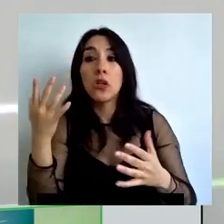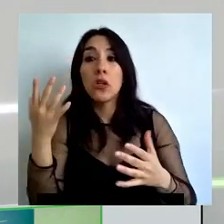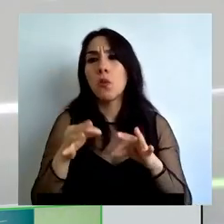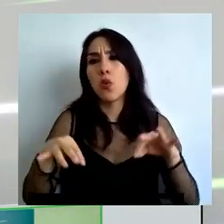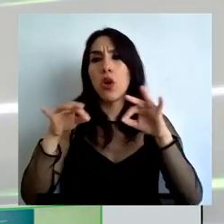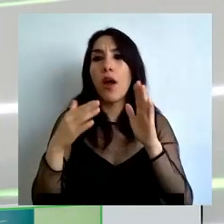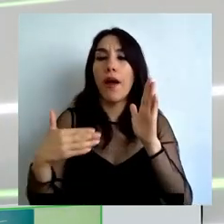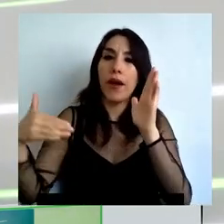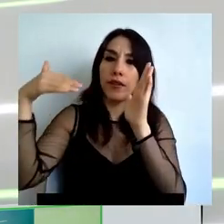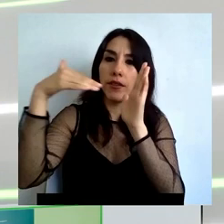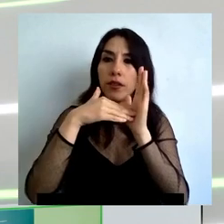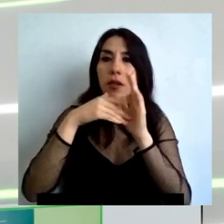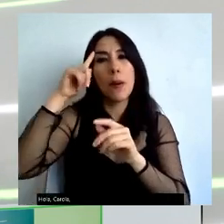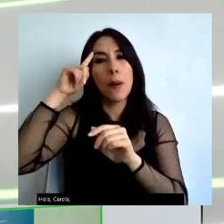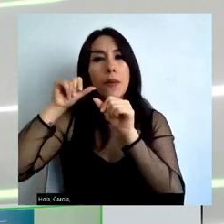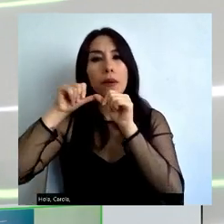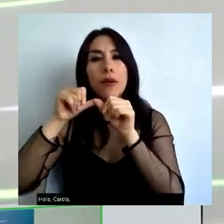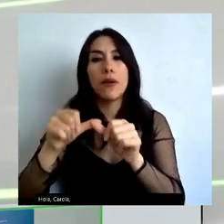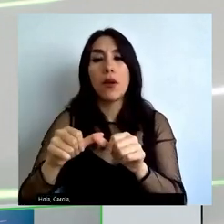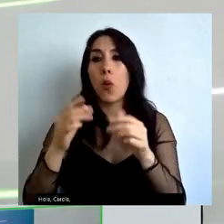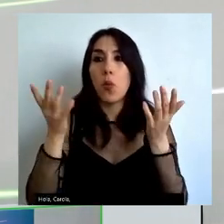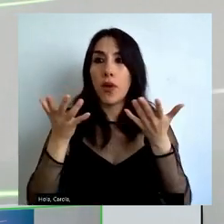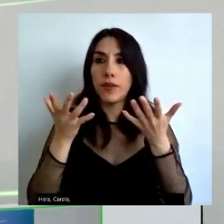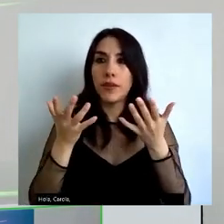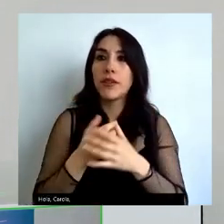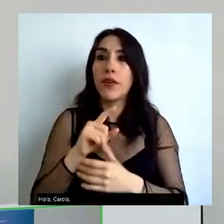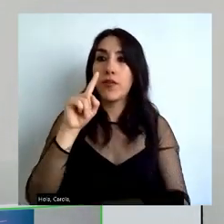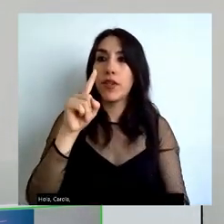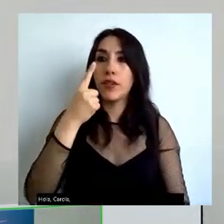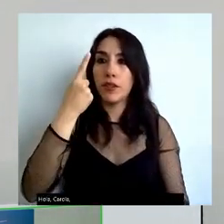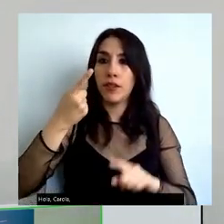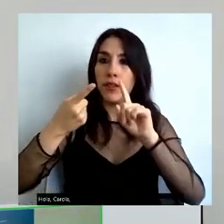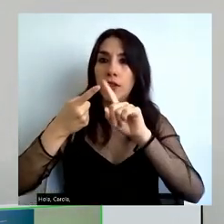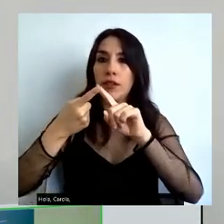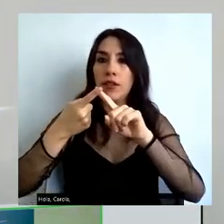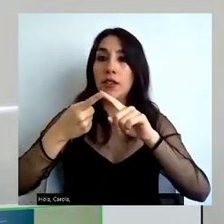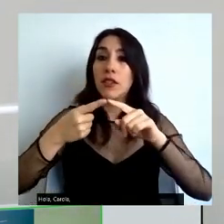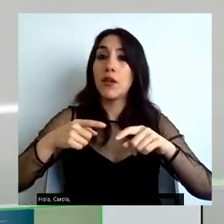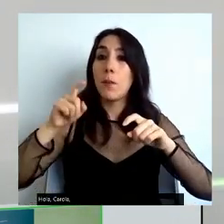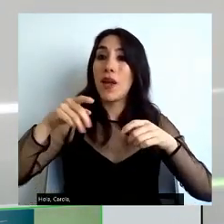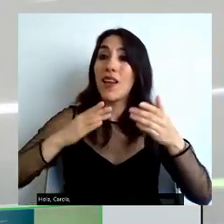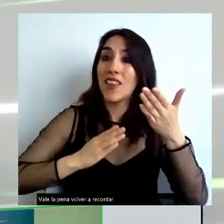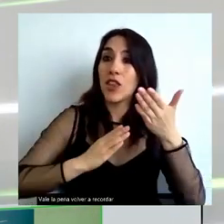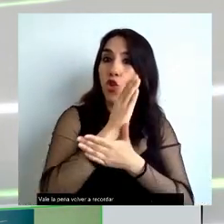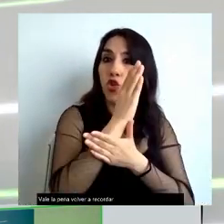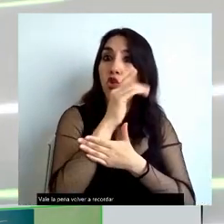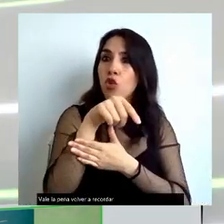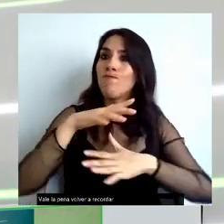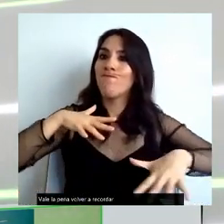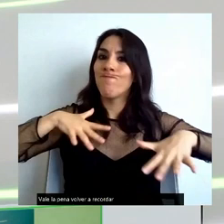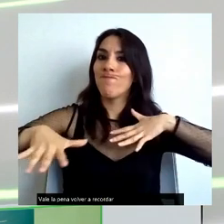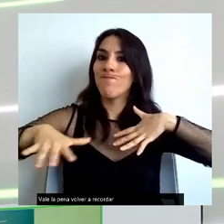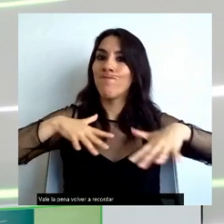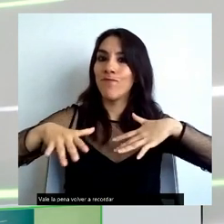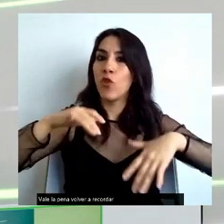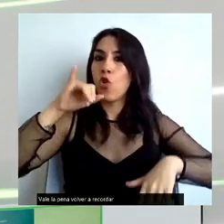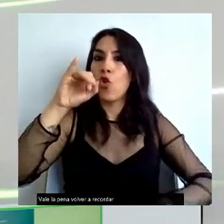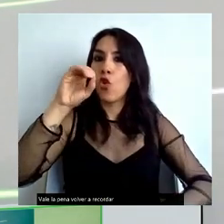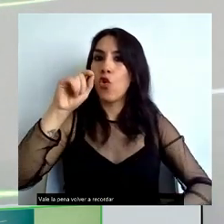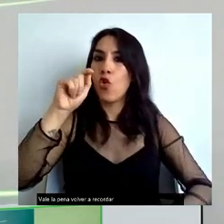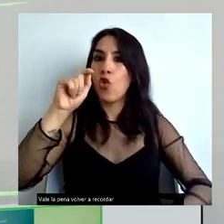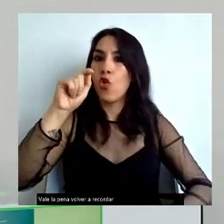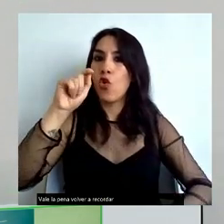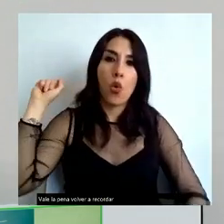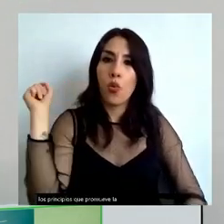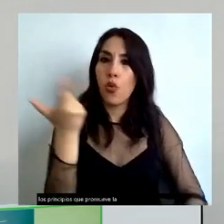again which are the principles and the fundamental rights and principles of the ILOs for all